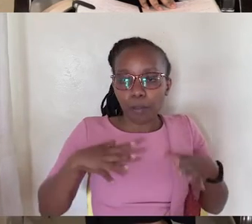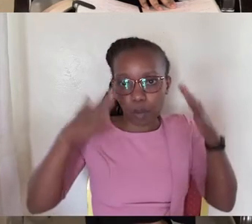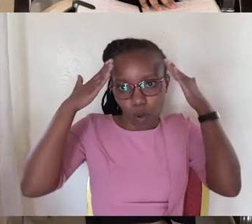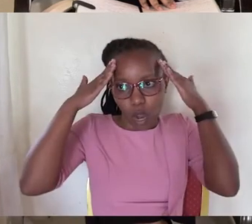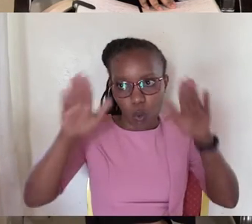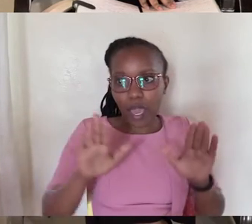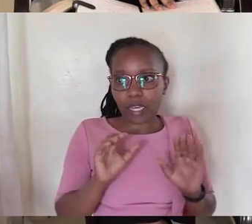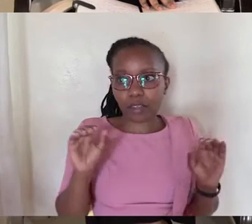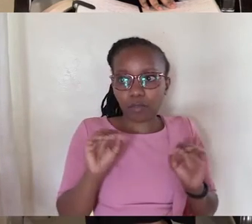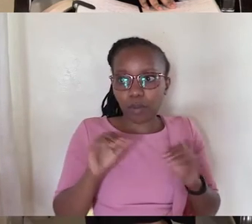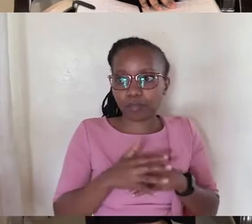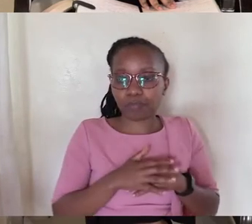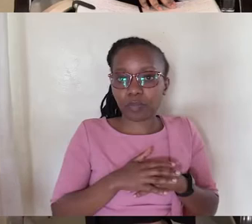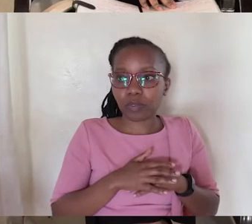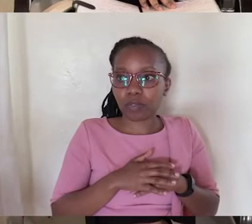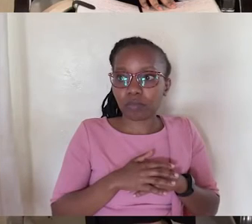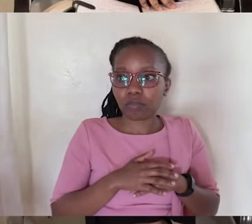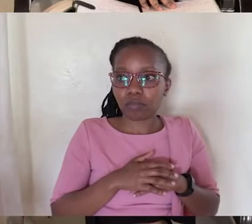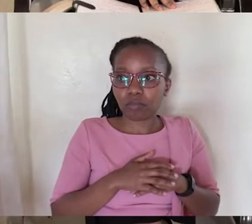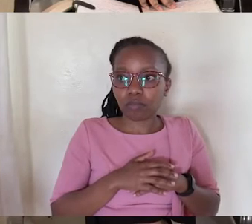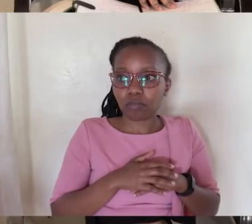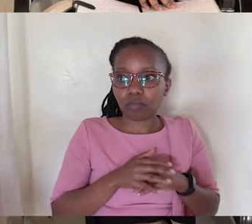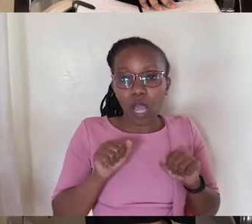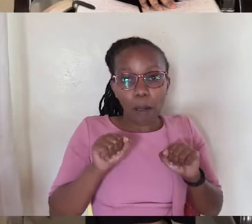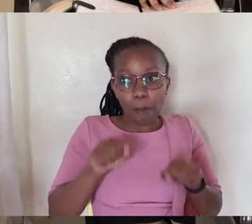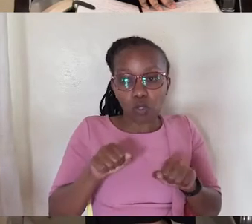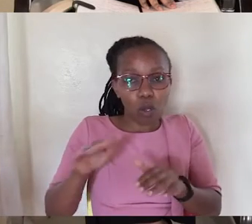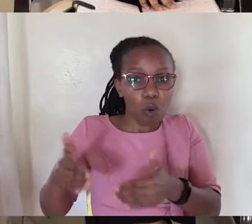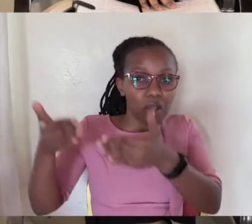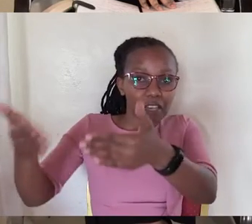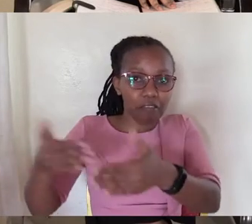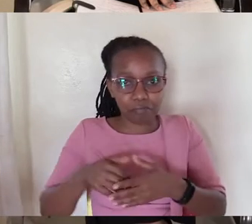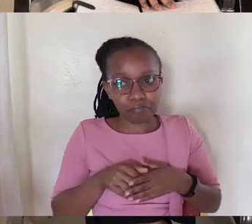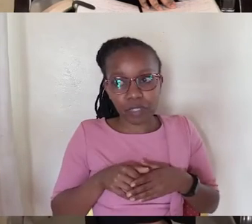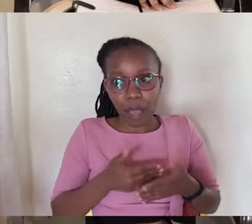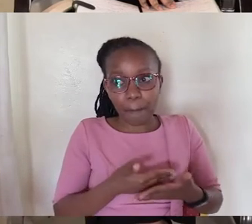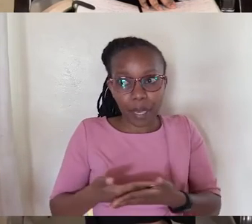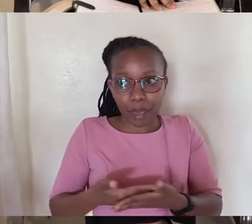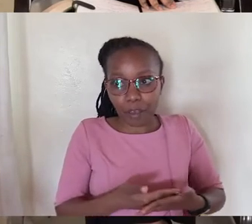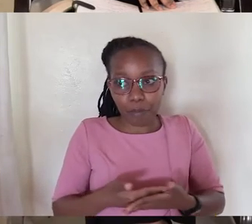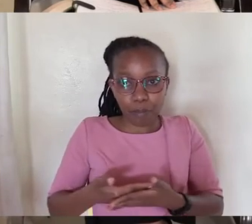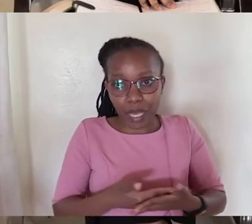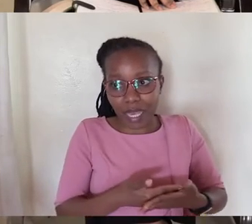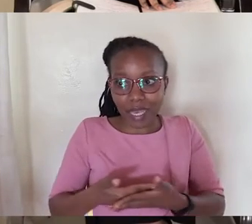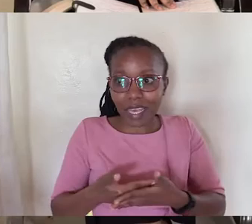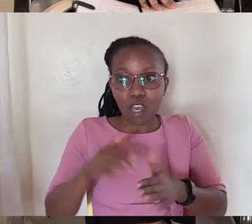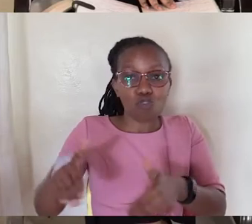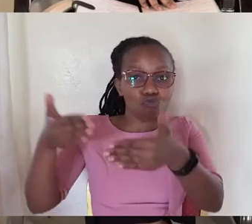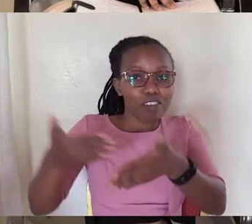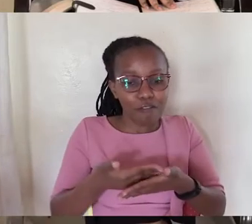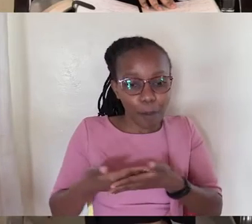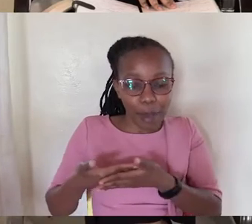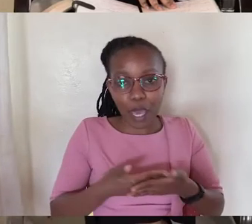might not be aware of, something called a mother offer, that you can actually give your child out. Not for adoption, you give your